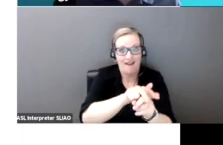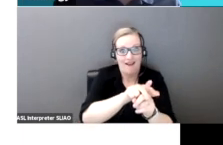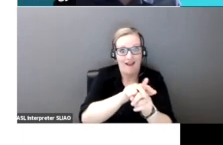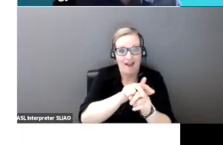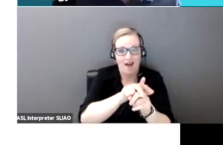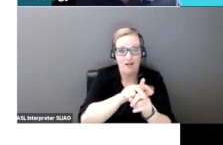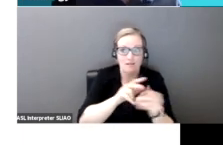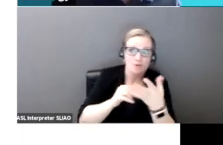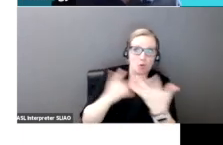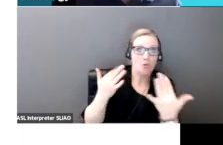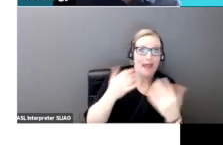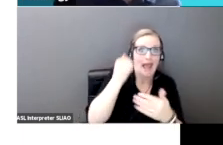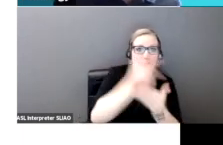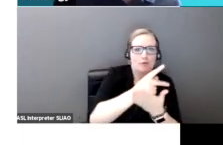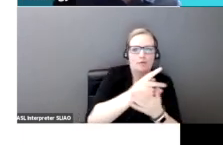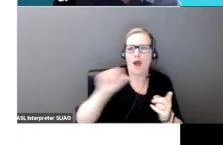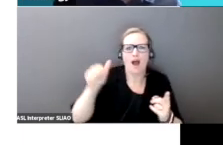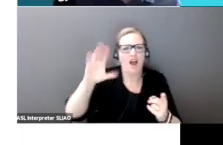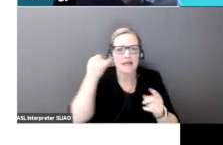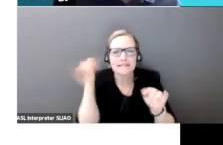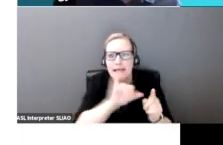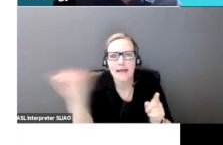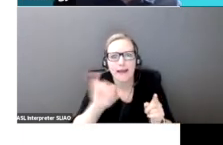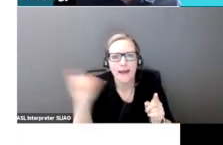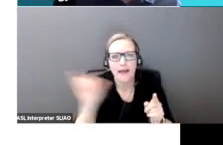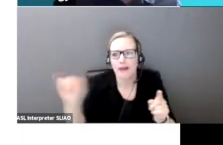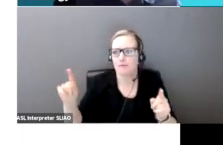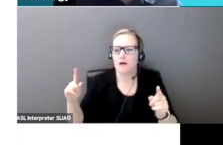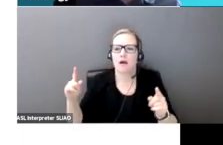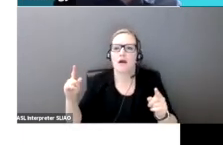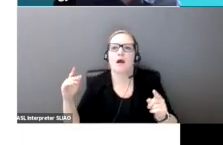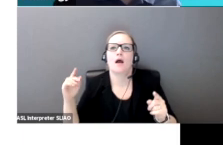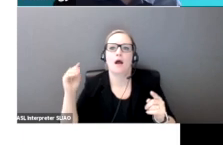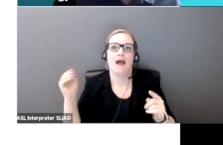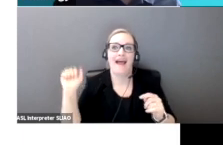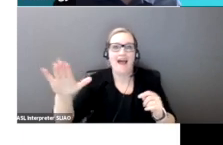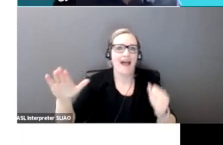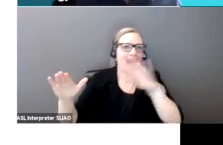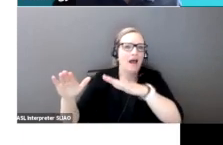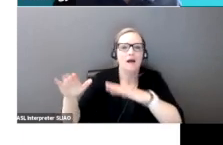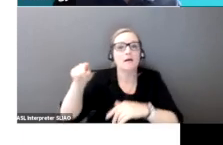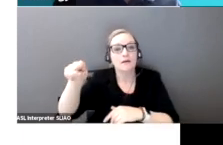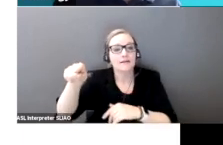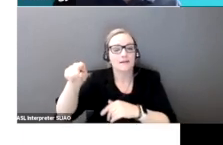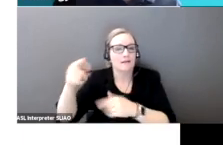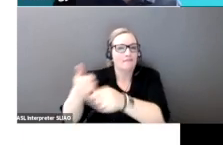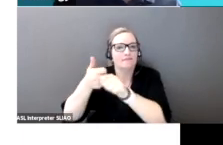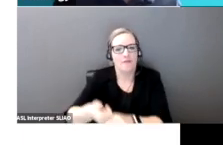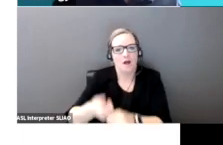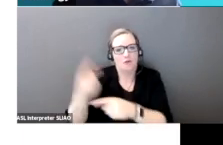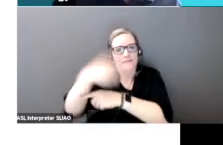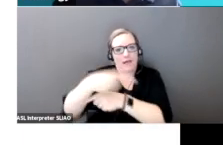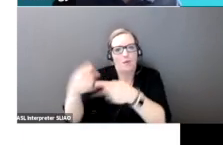do so, file for IP protection. And create a